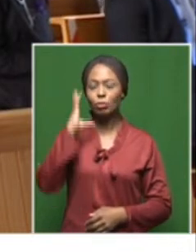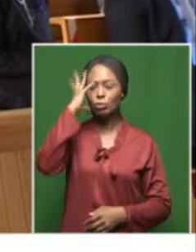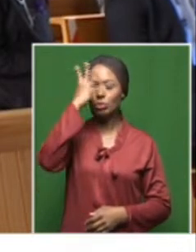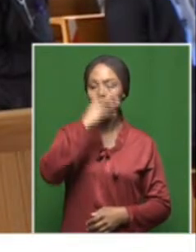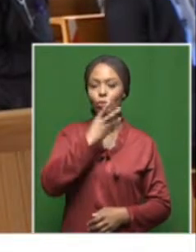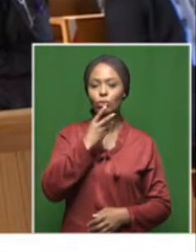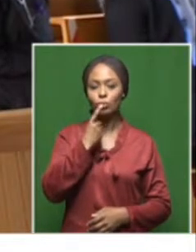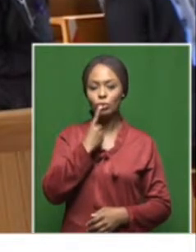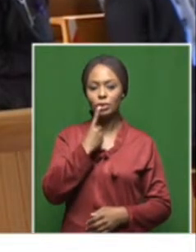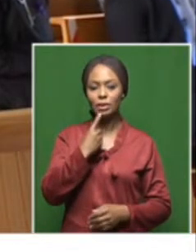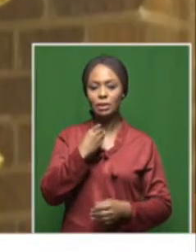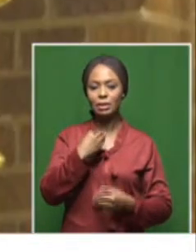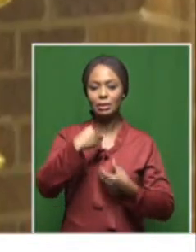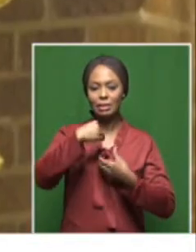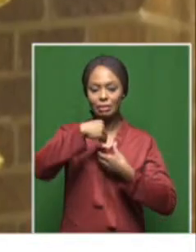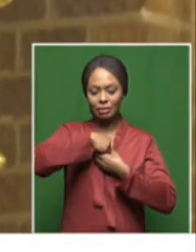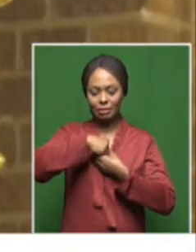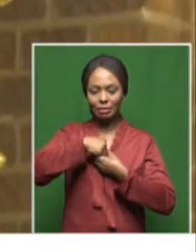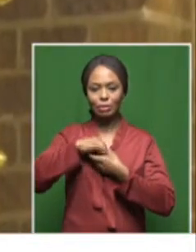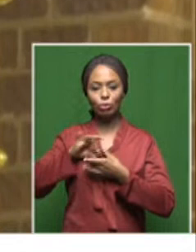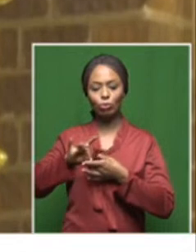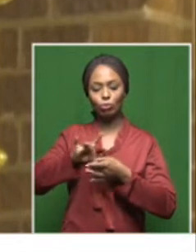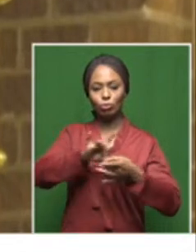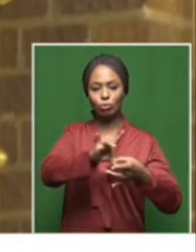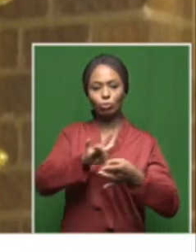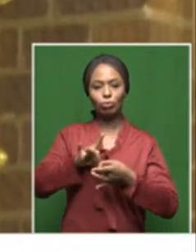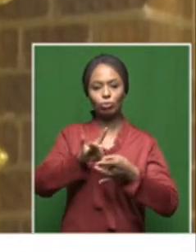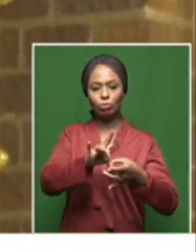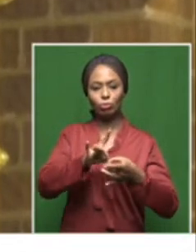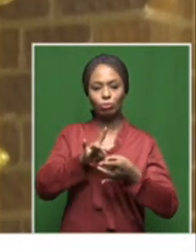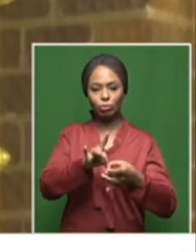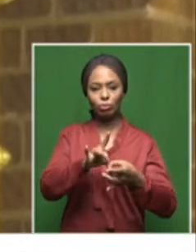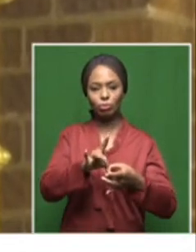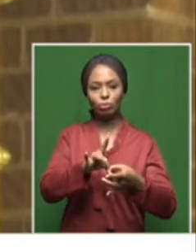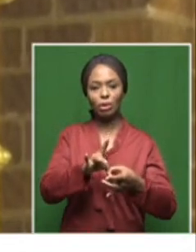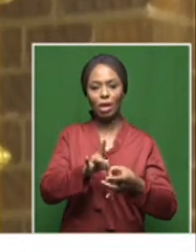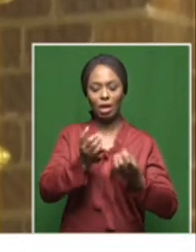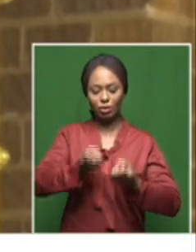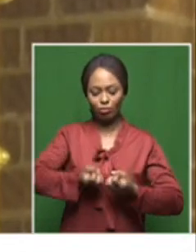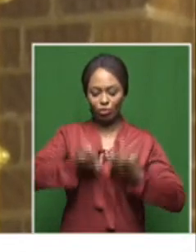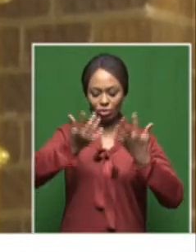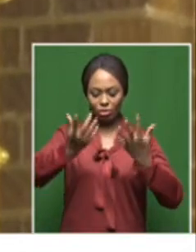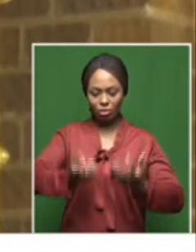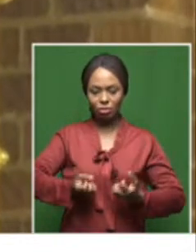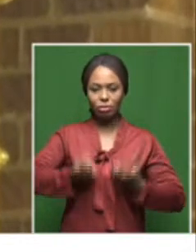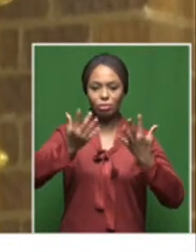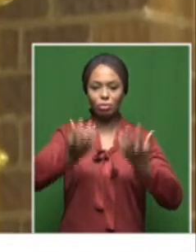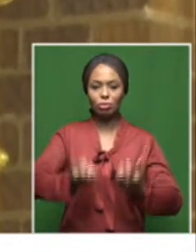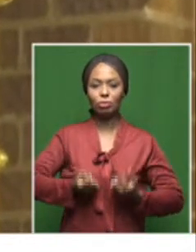coincide and come to expression in and through each other.